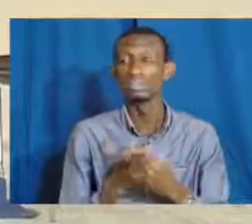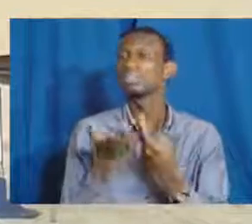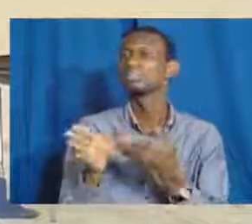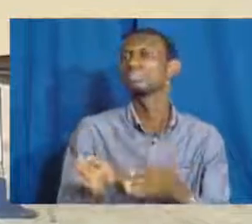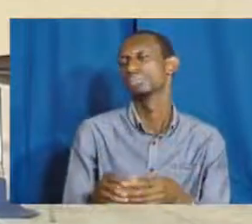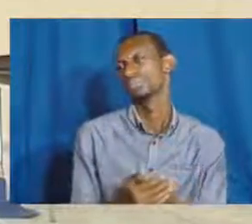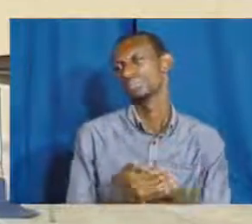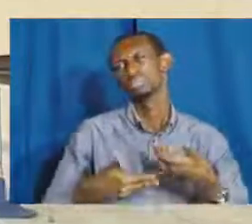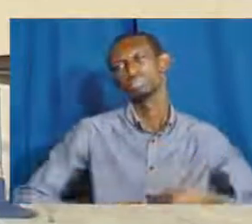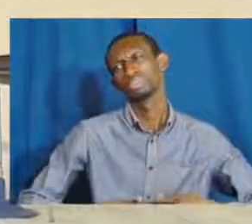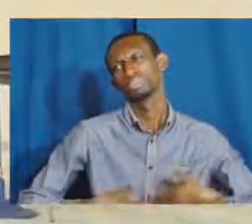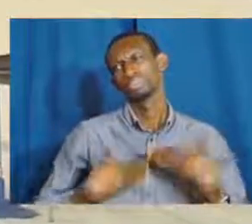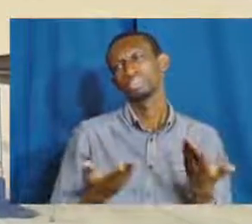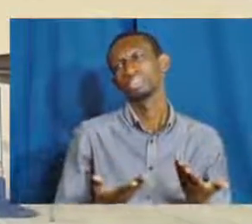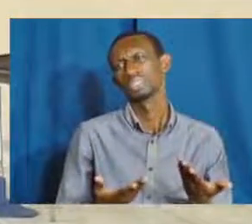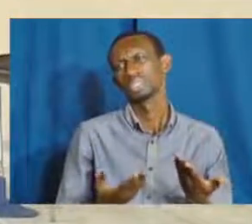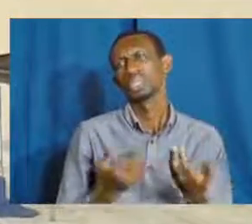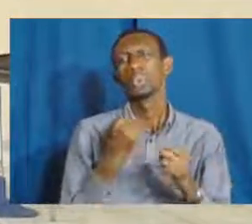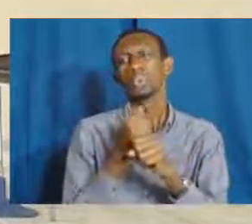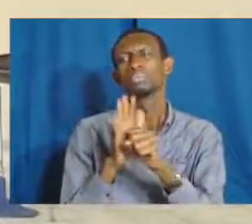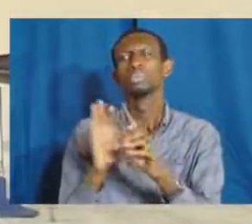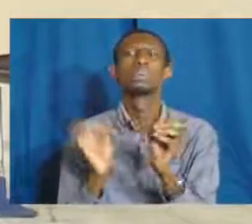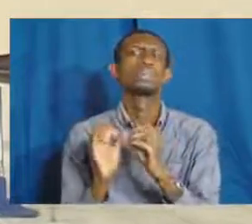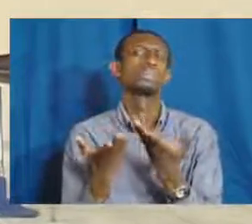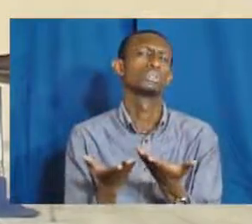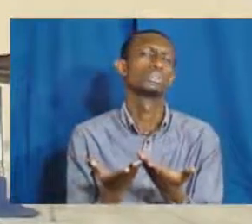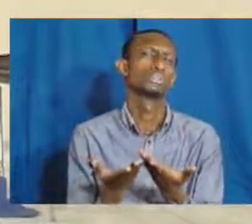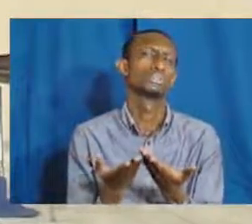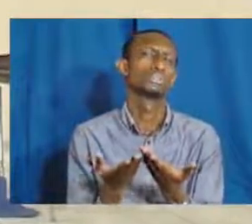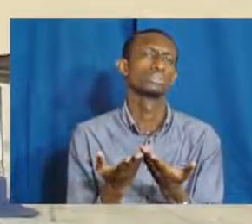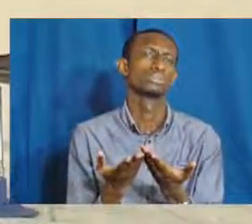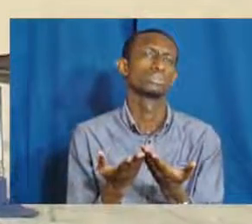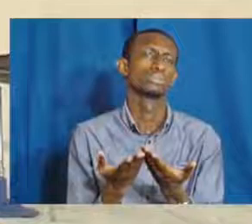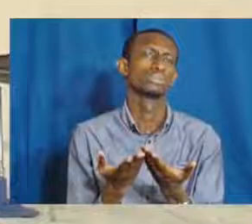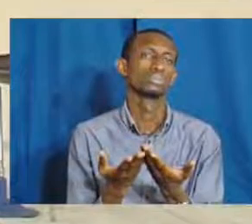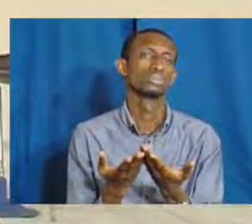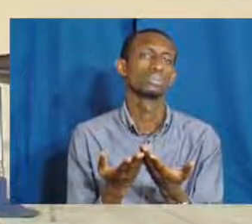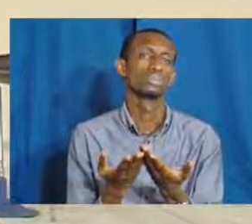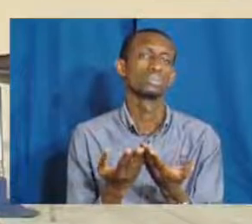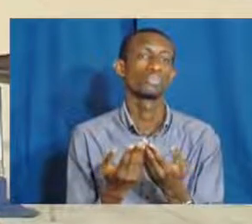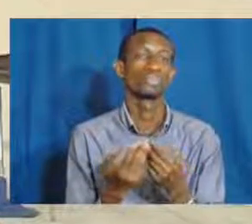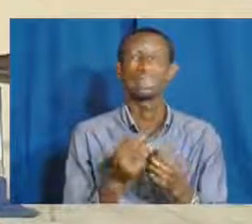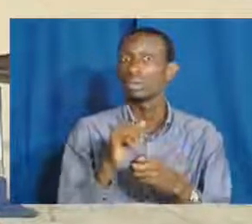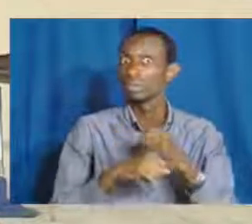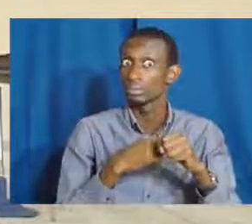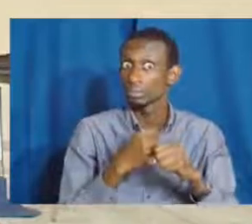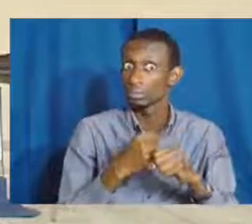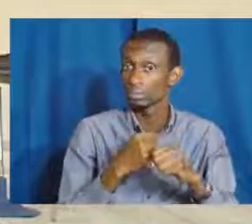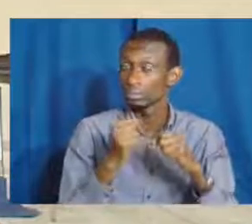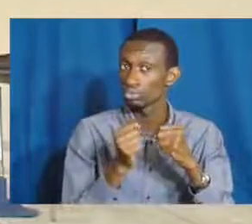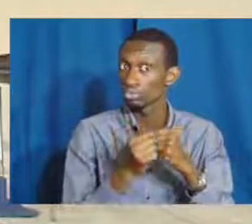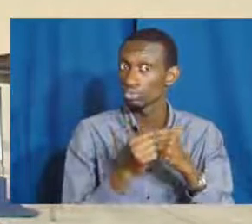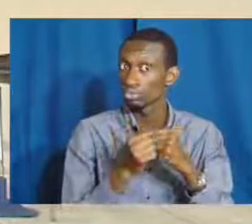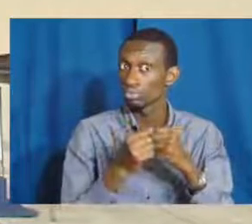lot. So by 27, Henry Moseley joined the Royal British Army, and